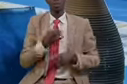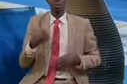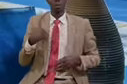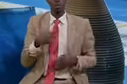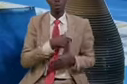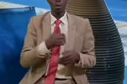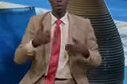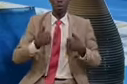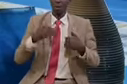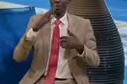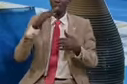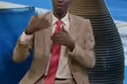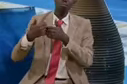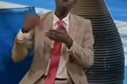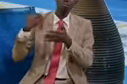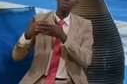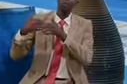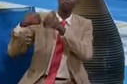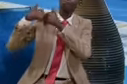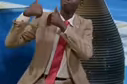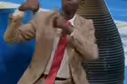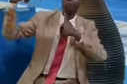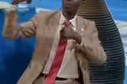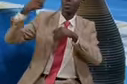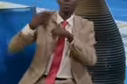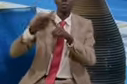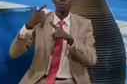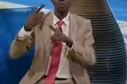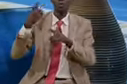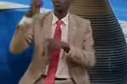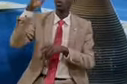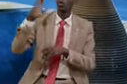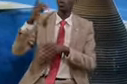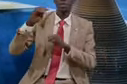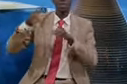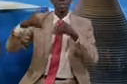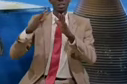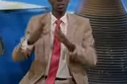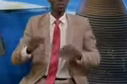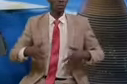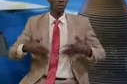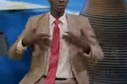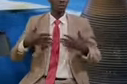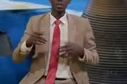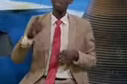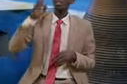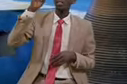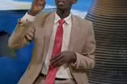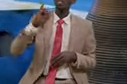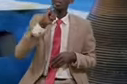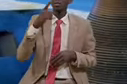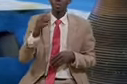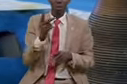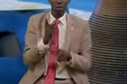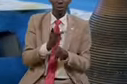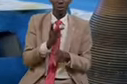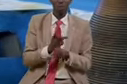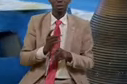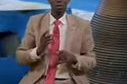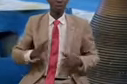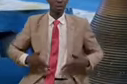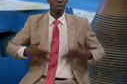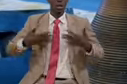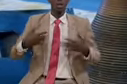from God, the giver of life. God is the sustainer of life, and we had